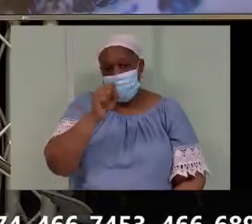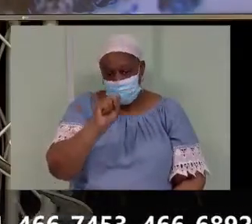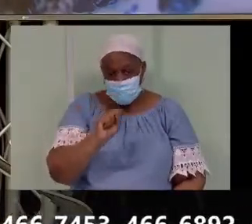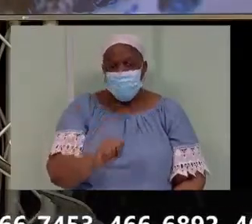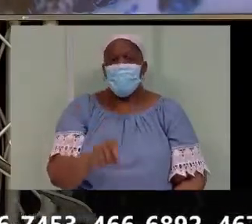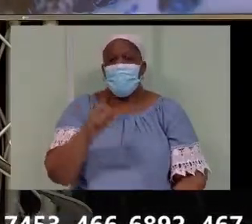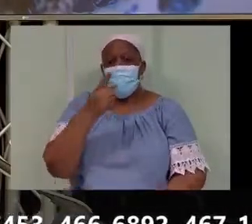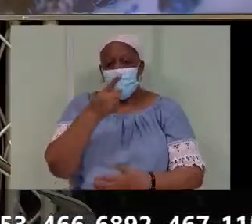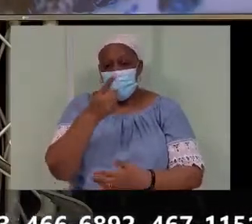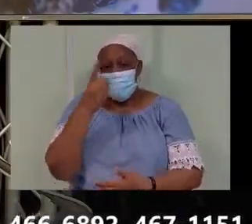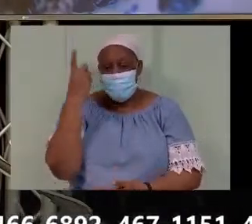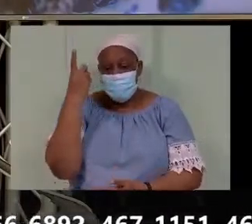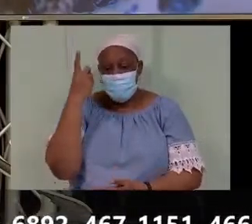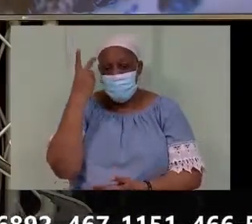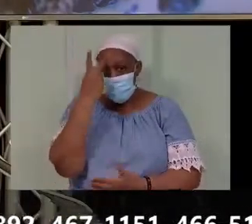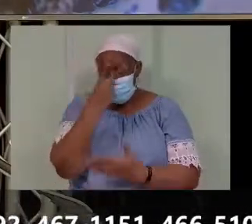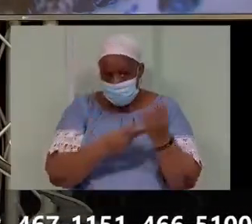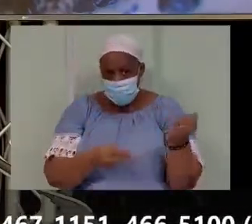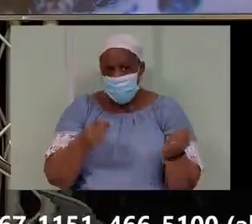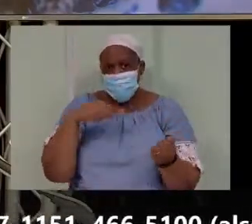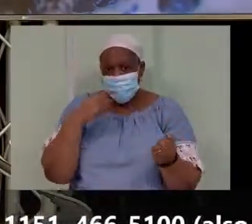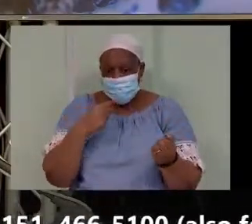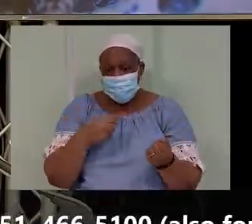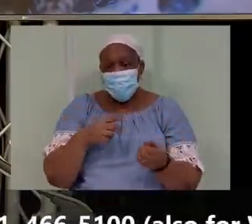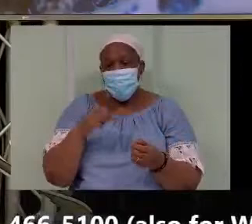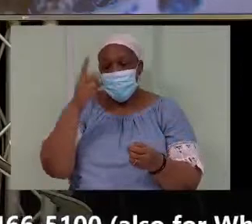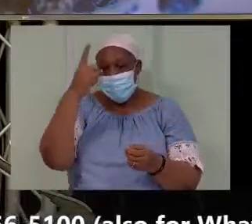and confirmed later on.